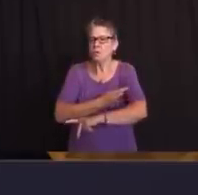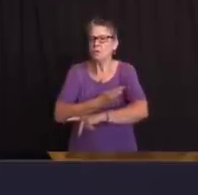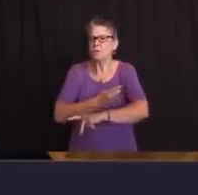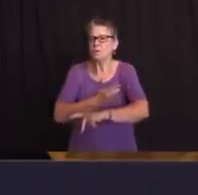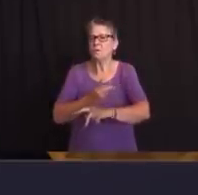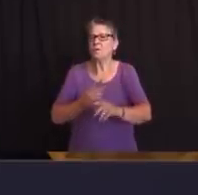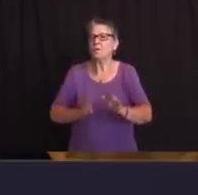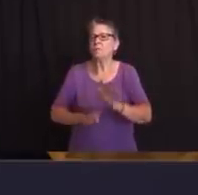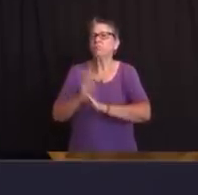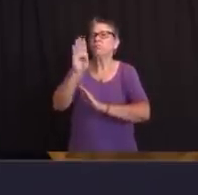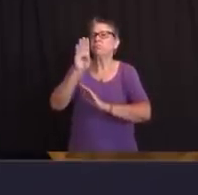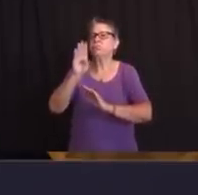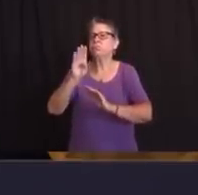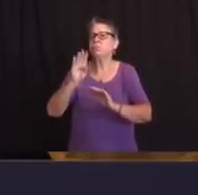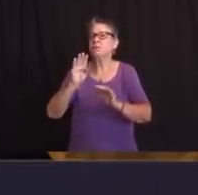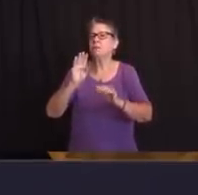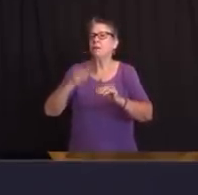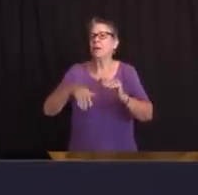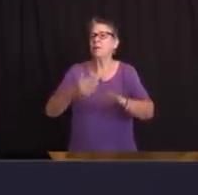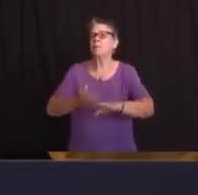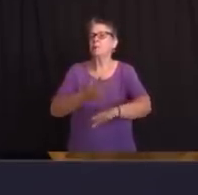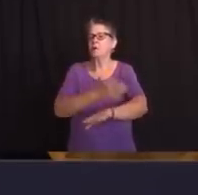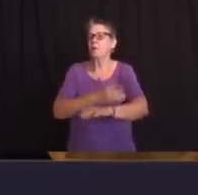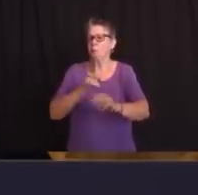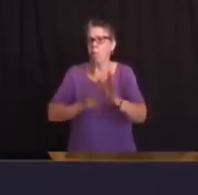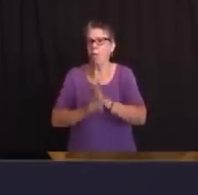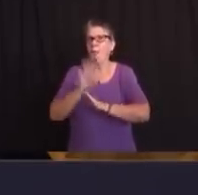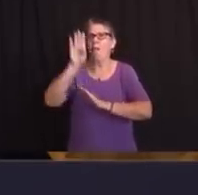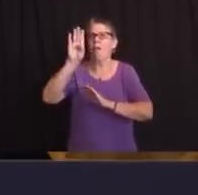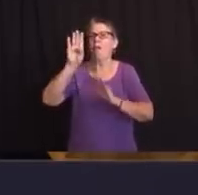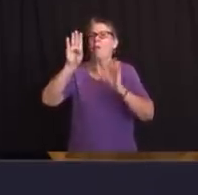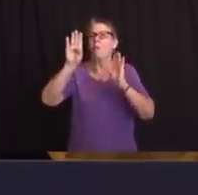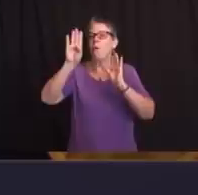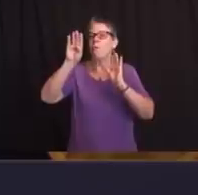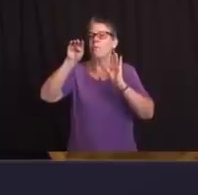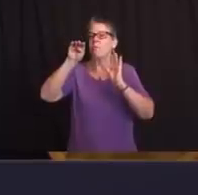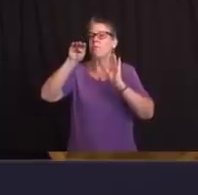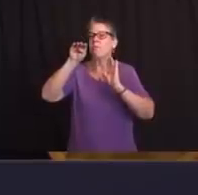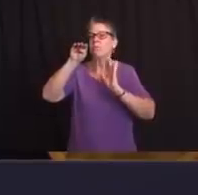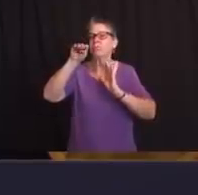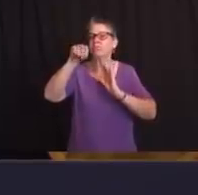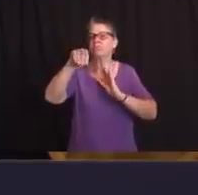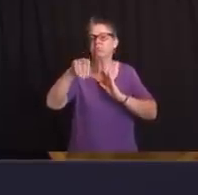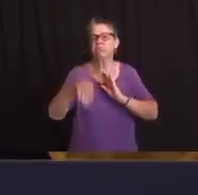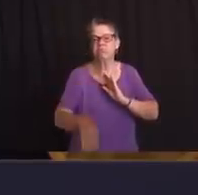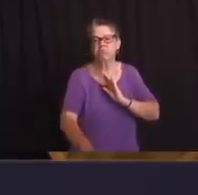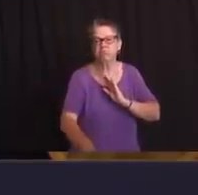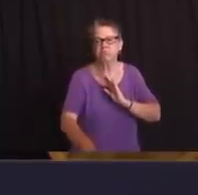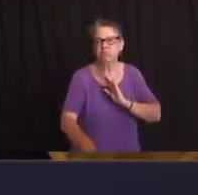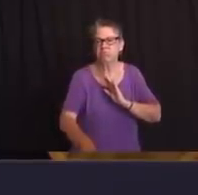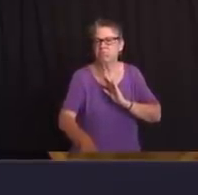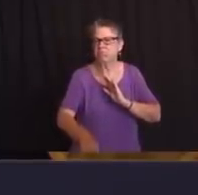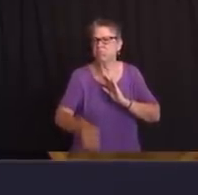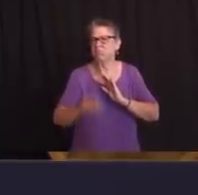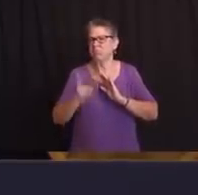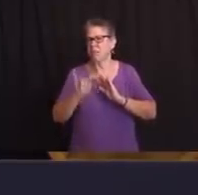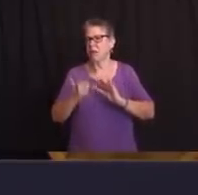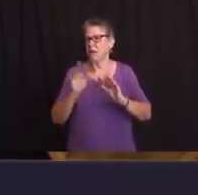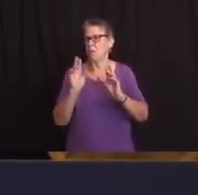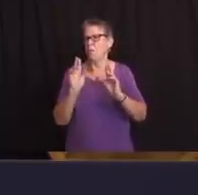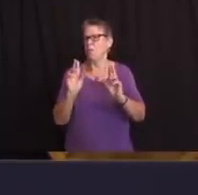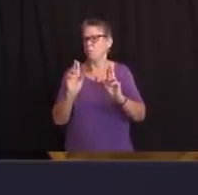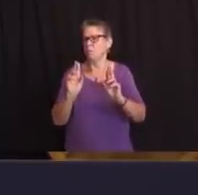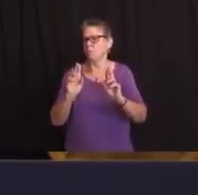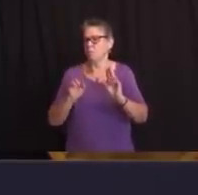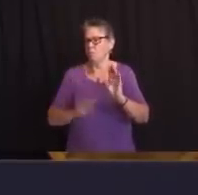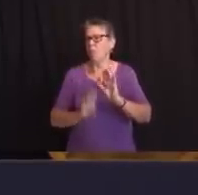the UK and India, which is a hopeful sign after having torn through each of those locations. And God willing, that happens here